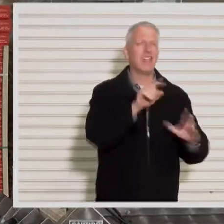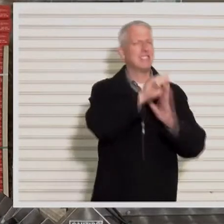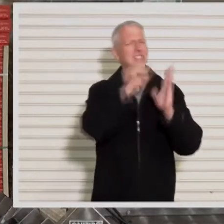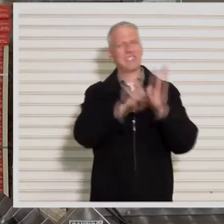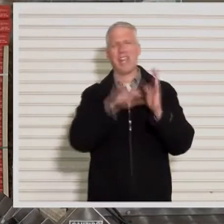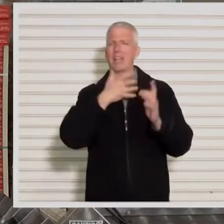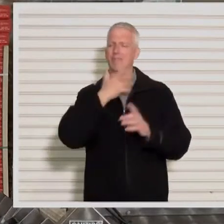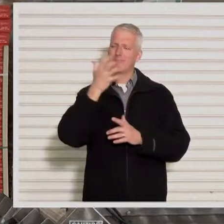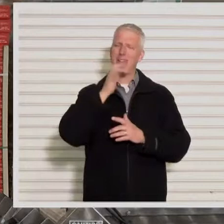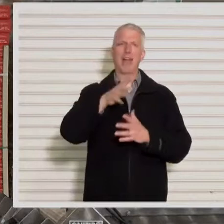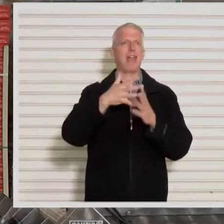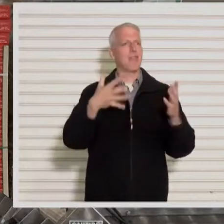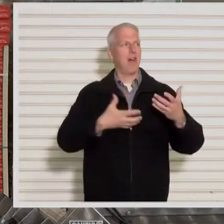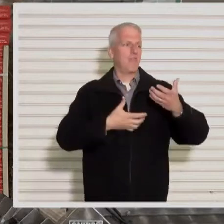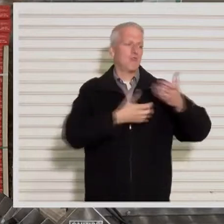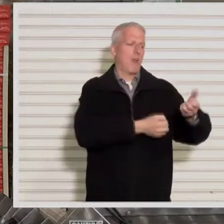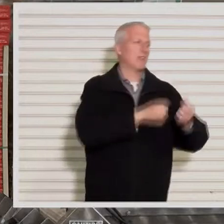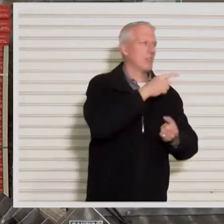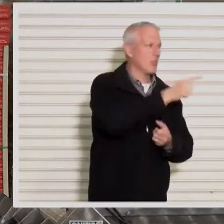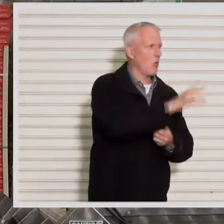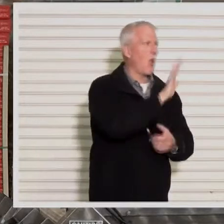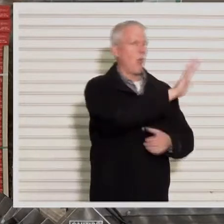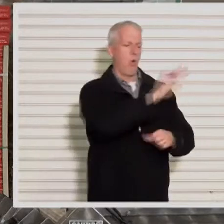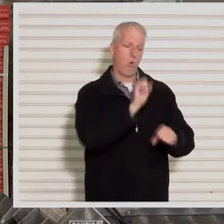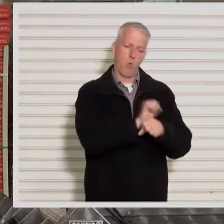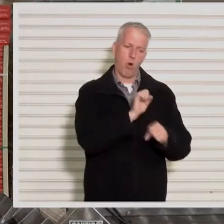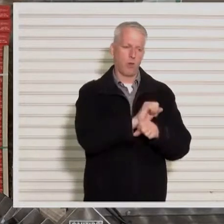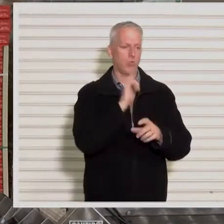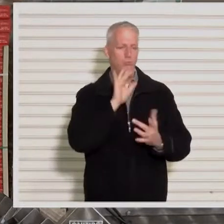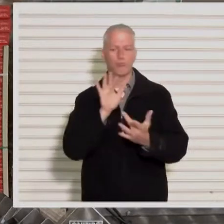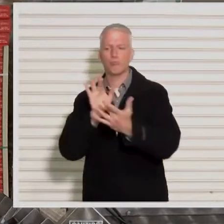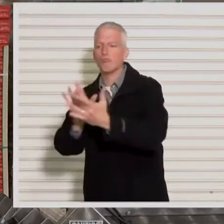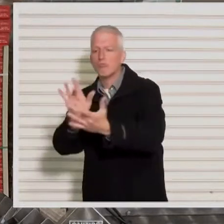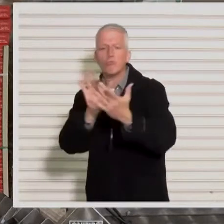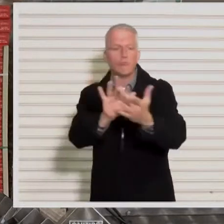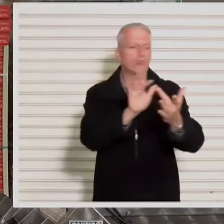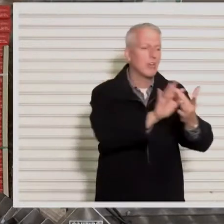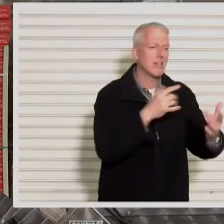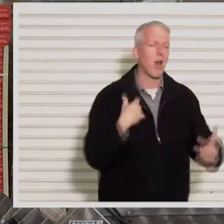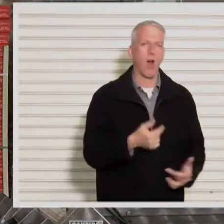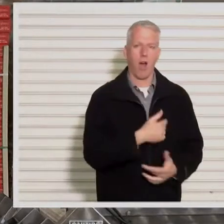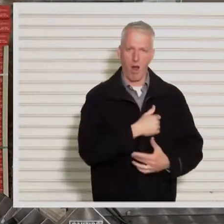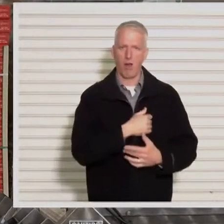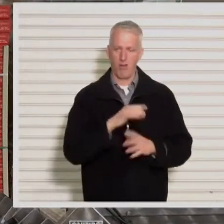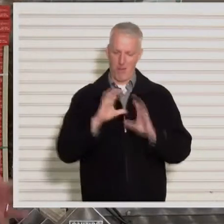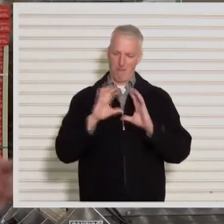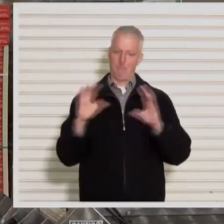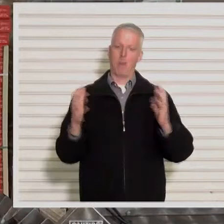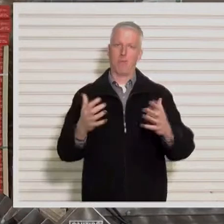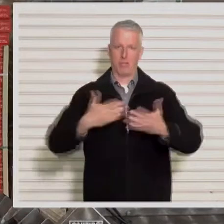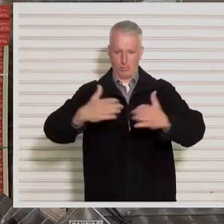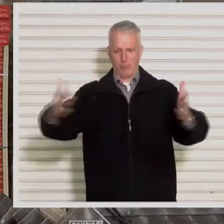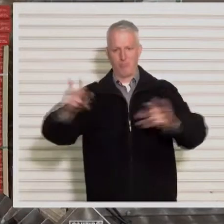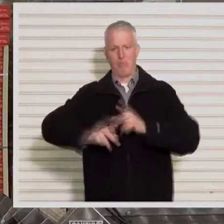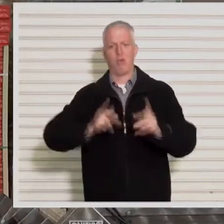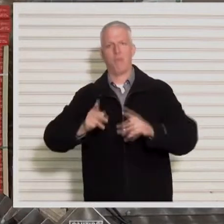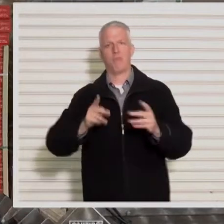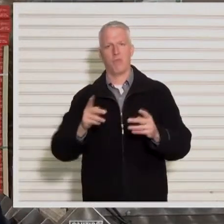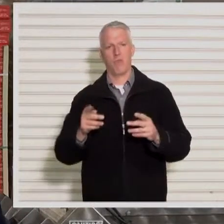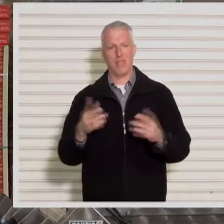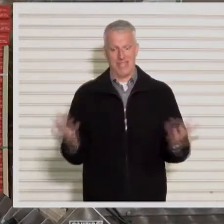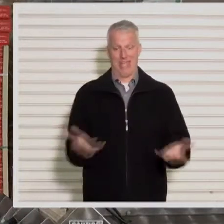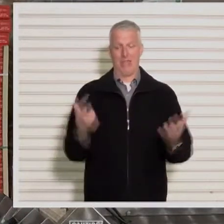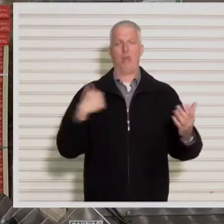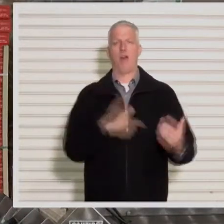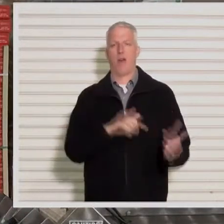tremendous amount of trust in you and in the work that you do to reach our hard populations, our folks, right here